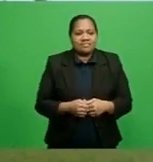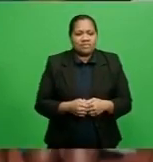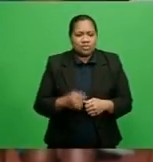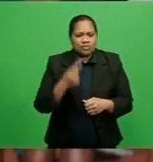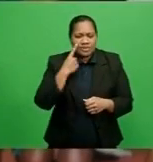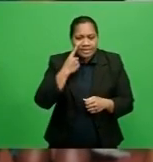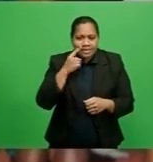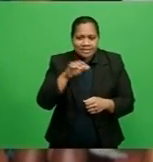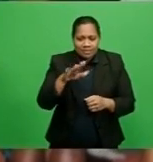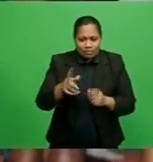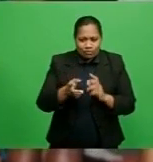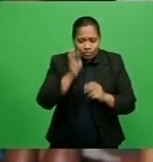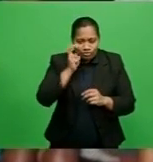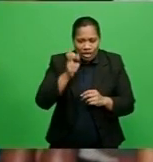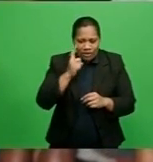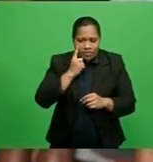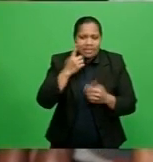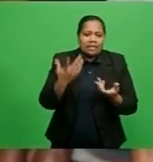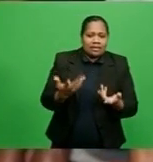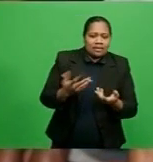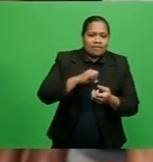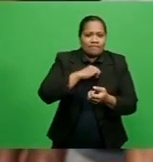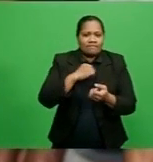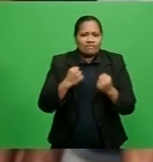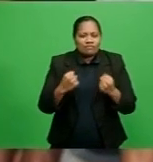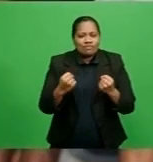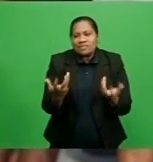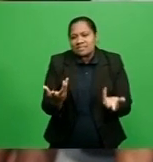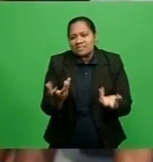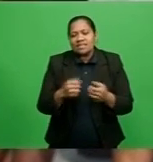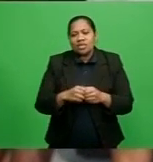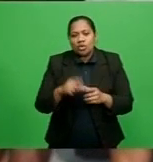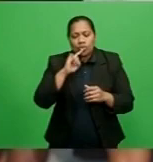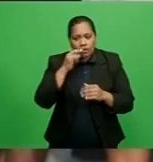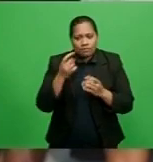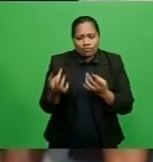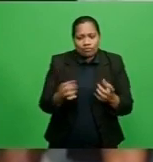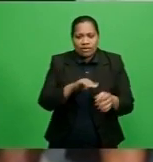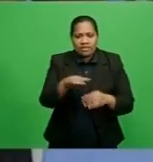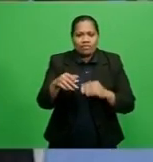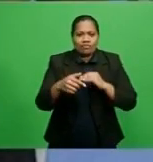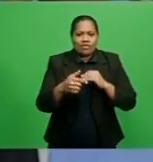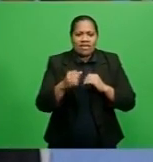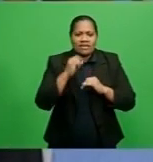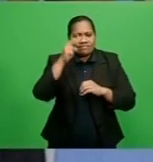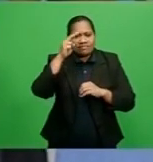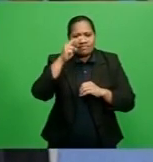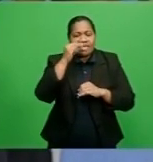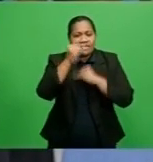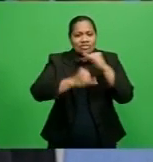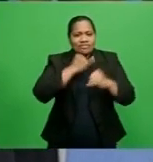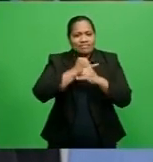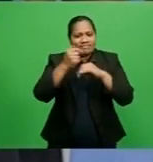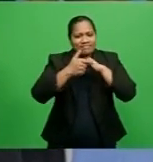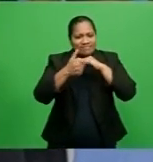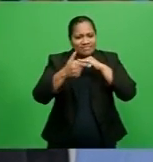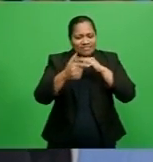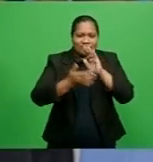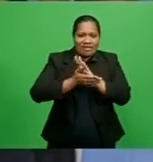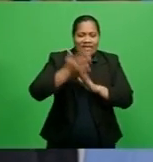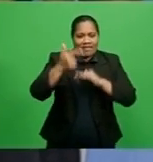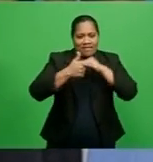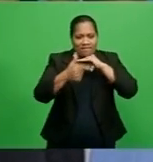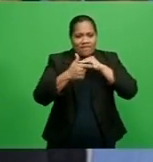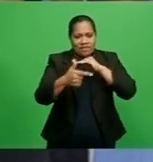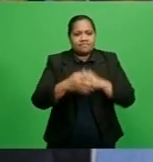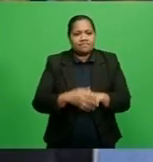and also preparing them for international level competition, which is of much higher level. We've been putting GPS in our players as well, targeted players